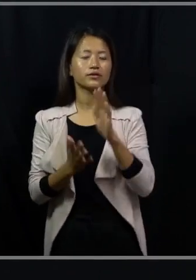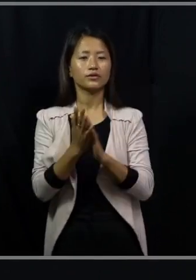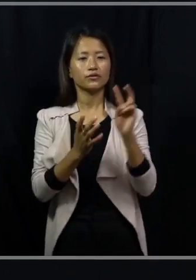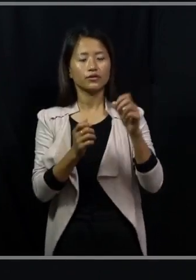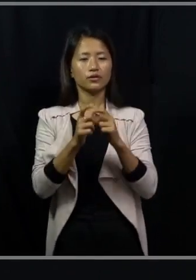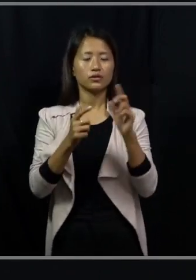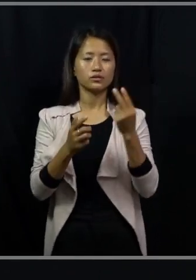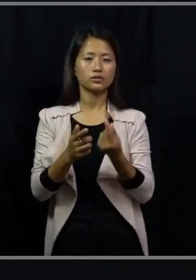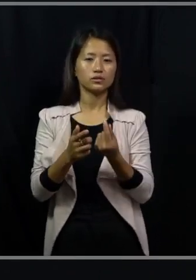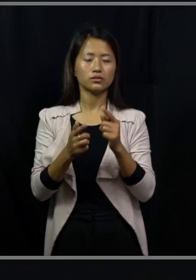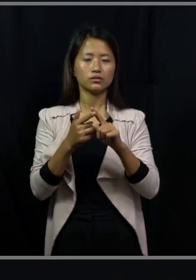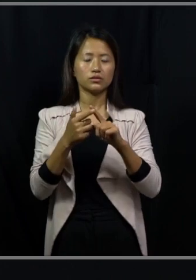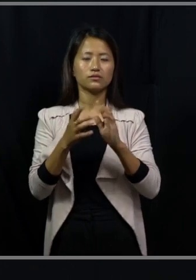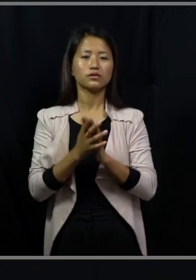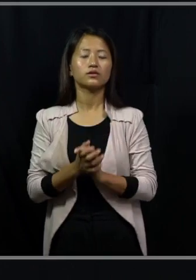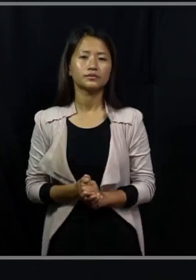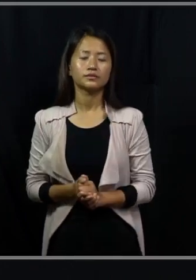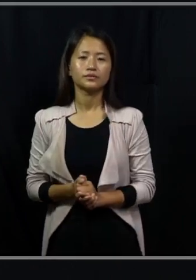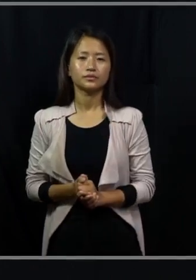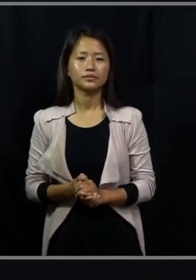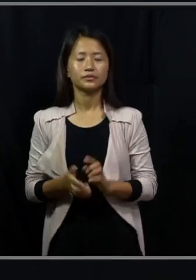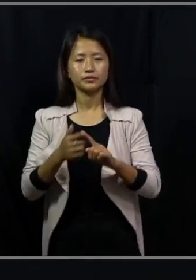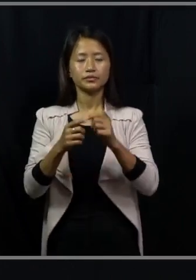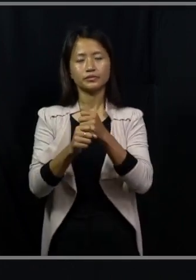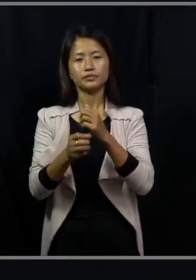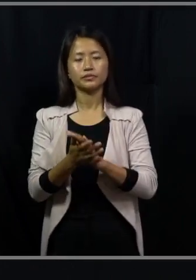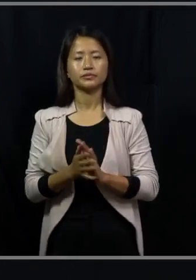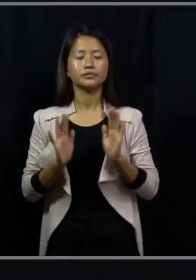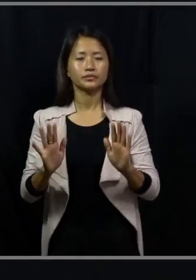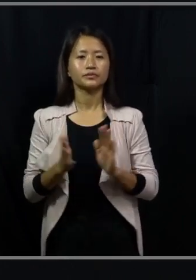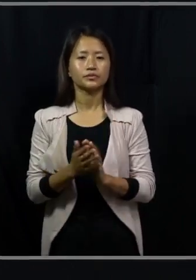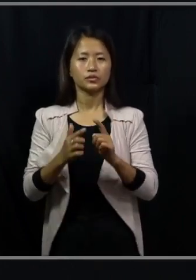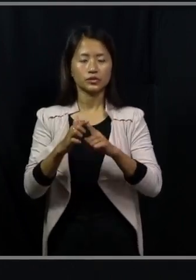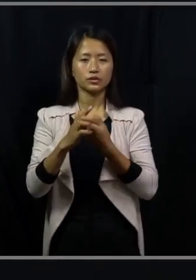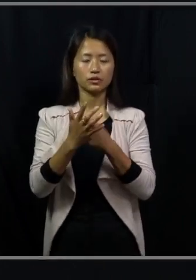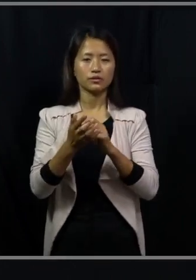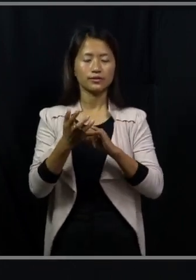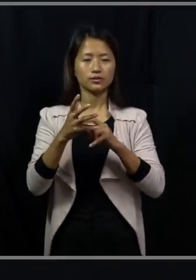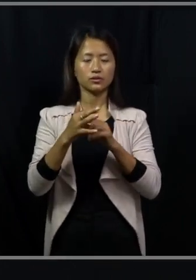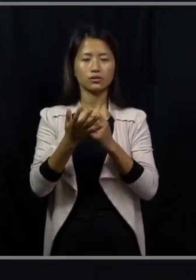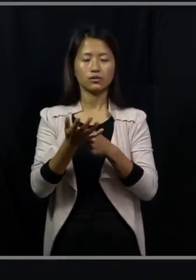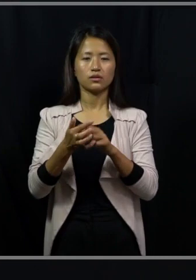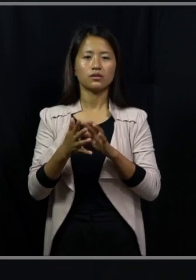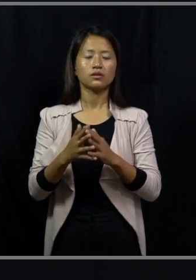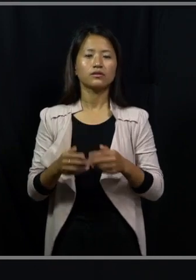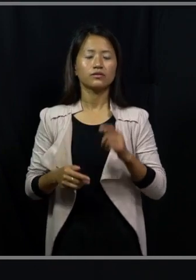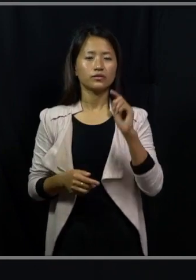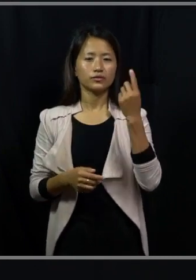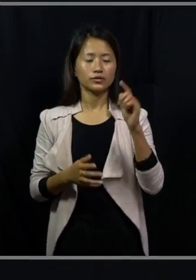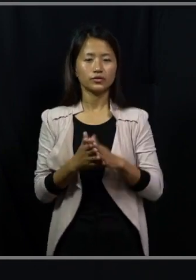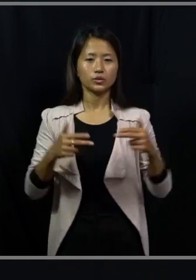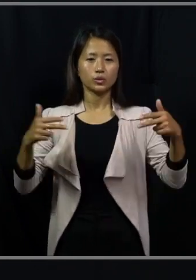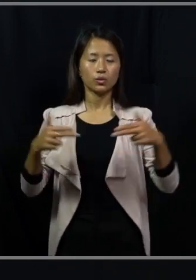writing for the preservation of history. For example, we have Julius Caesar. He wrote a history of his war in